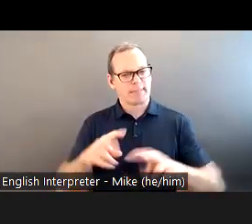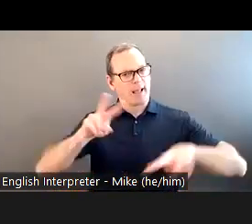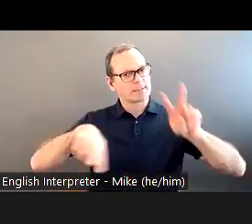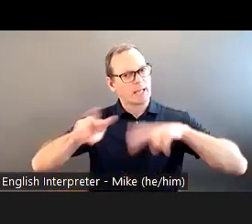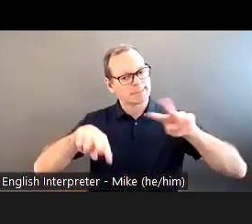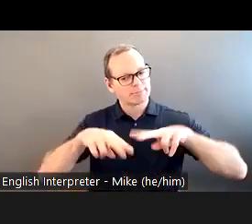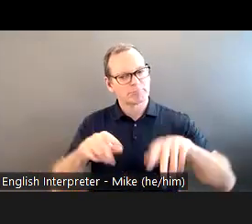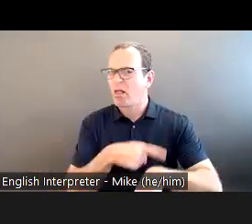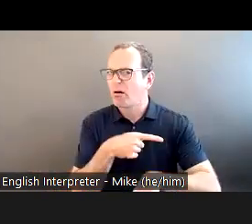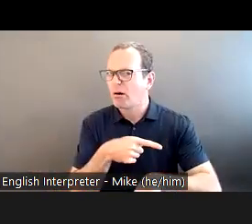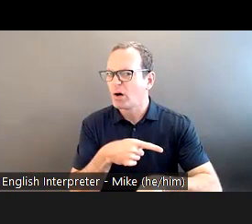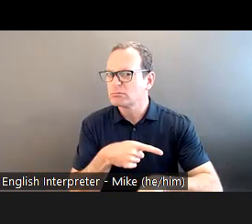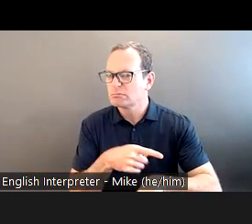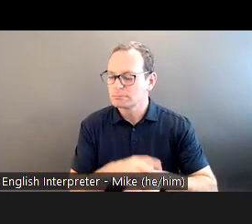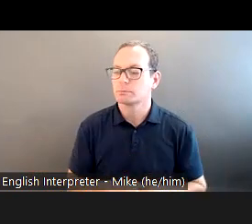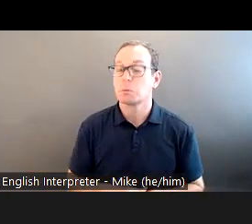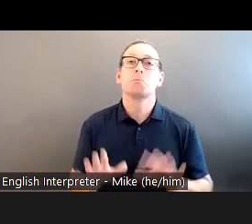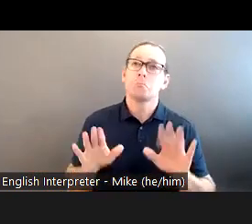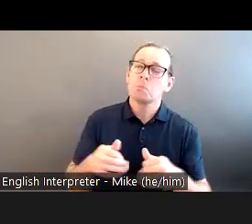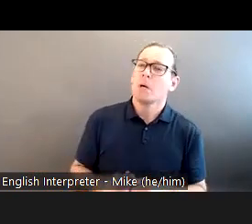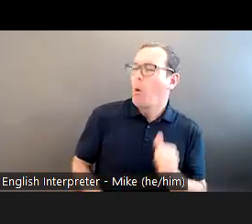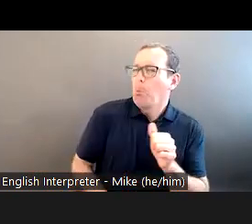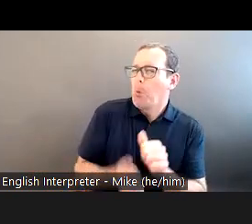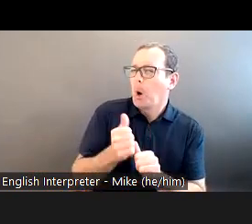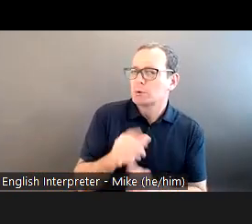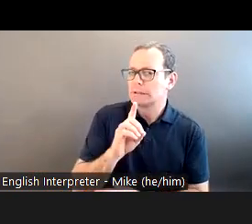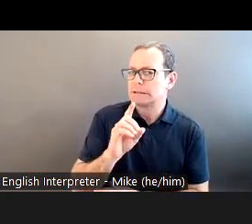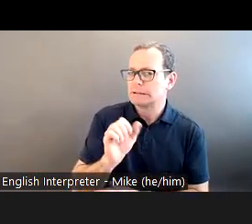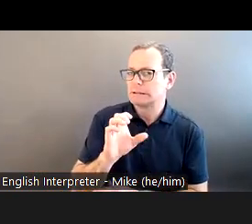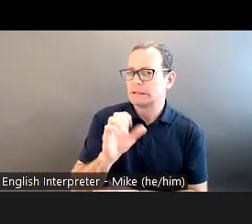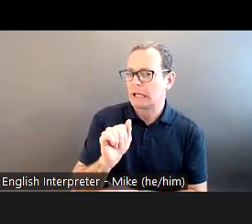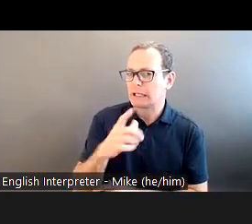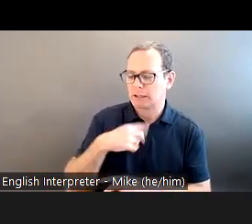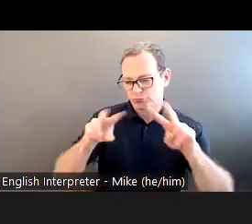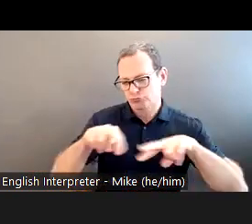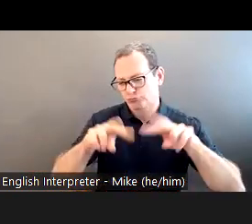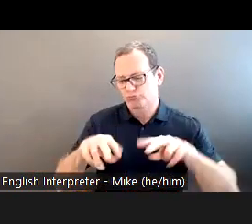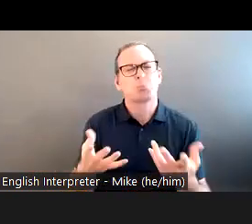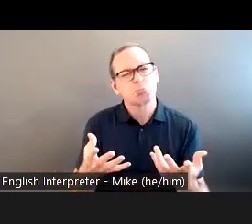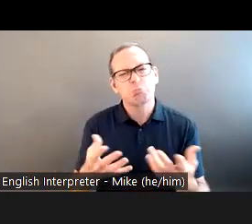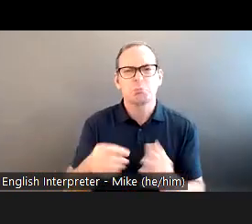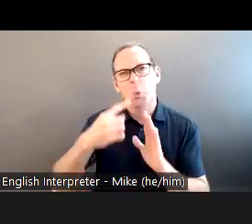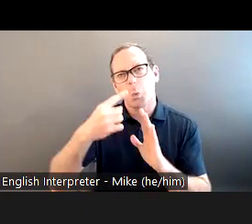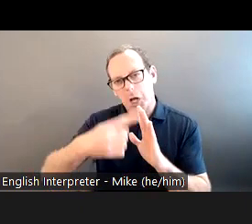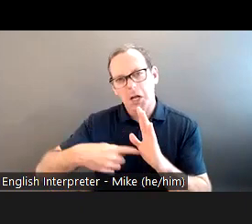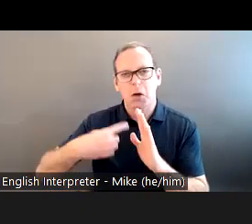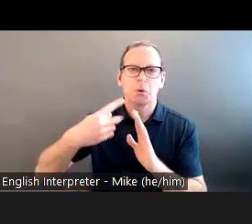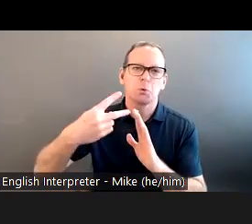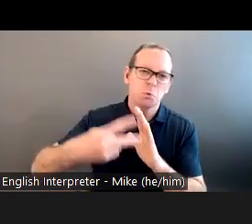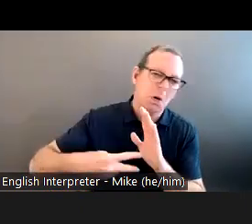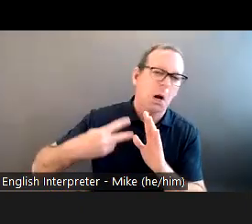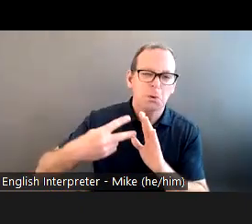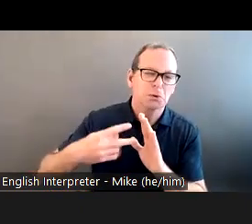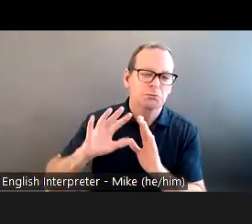a designated capacity assessor take between 1 and 2 hours. Depends on how chatty someone is.